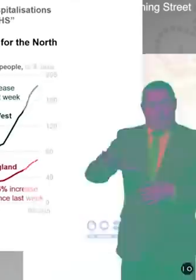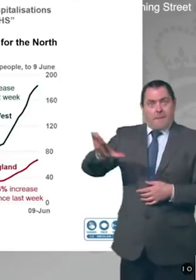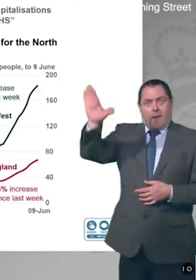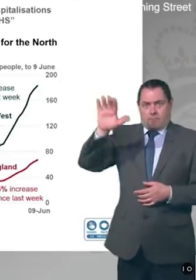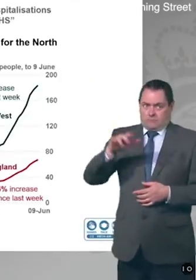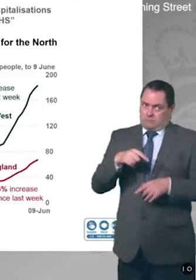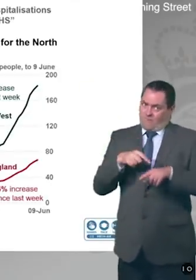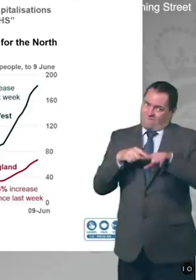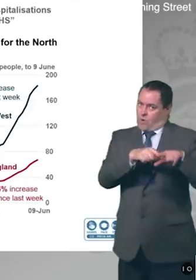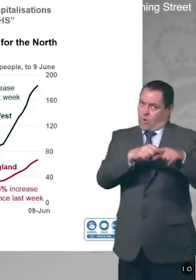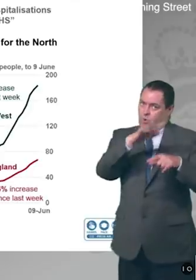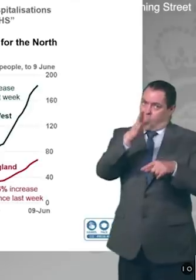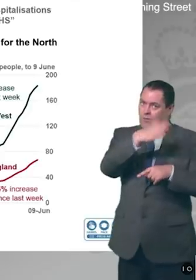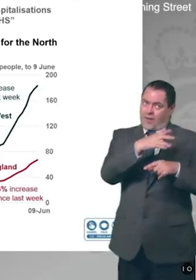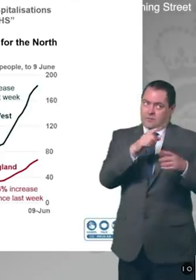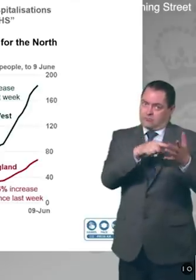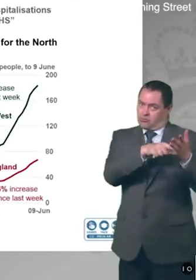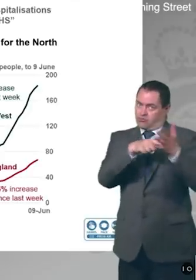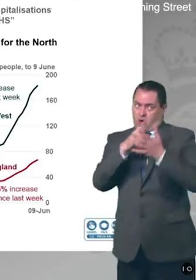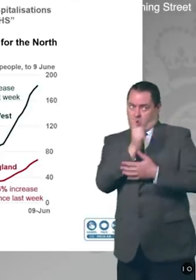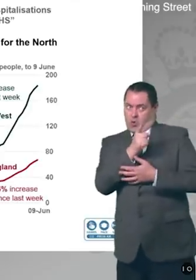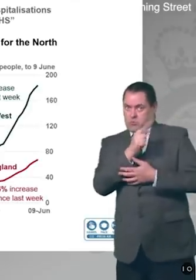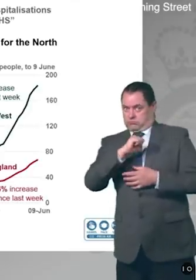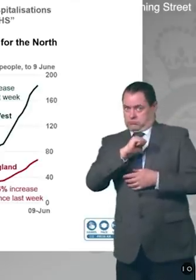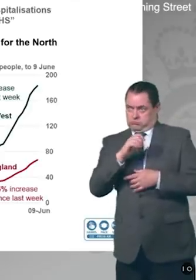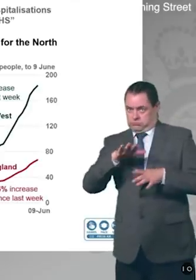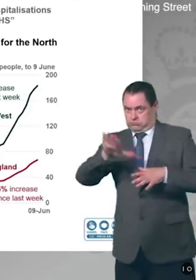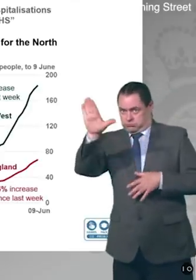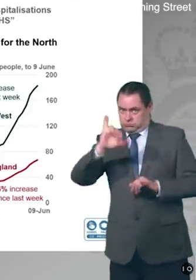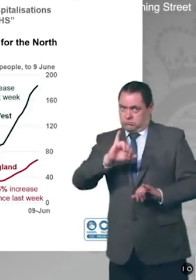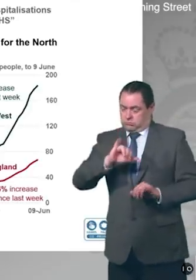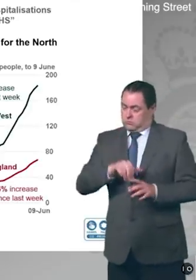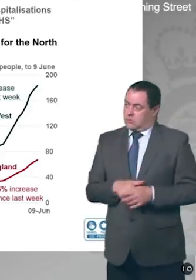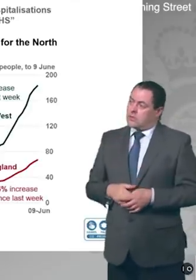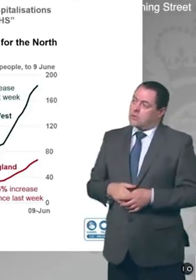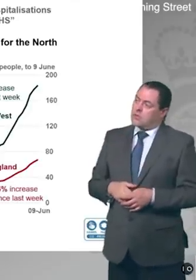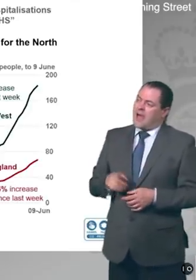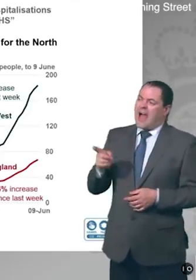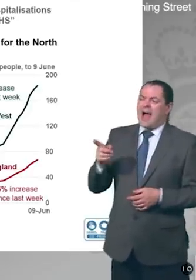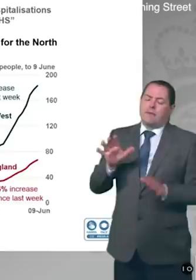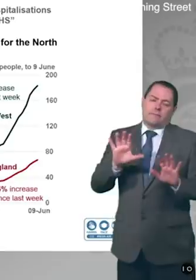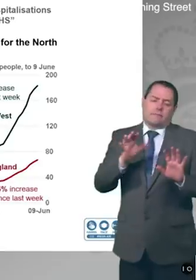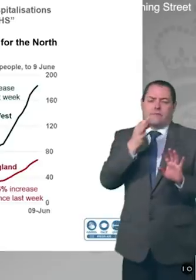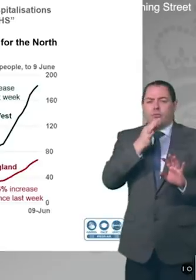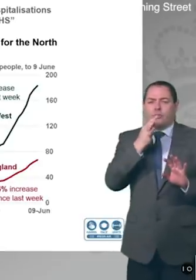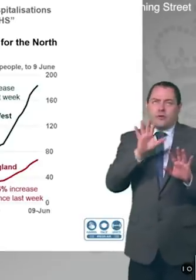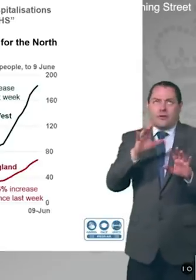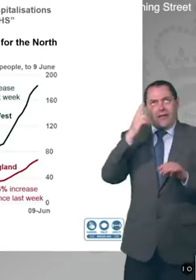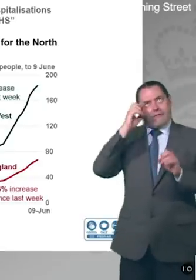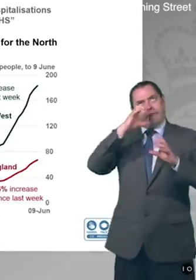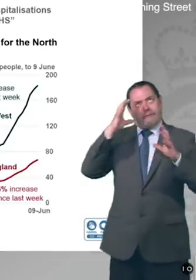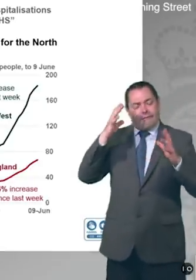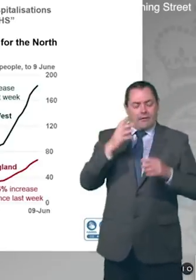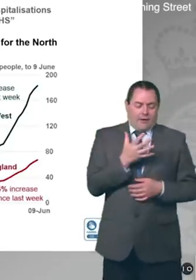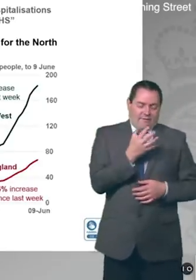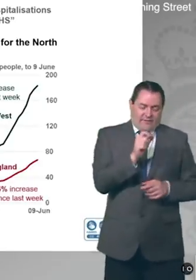led. Now, these numbers are still relatively small, and if you're doubling from 50 to 100, 100 to 200, the numbers